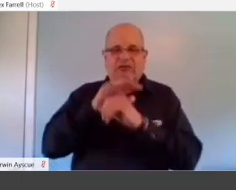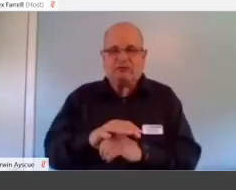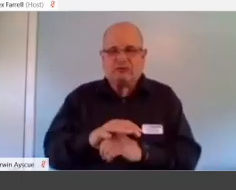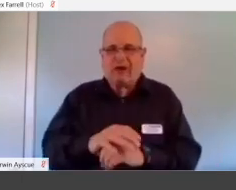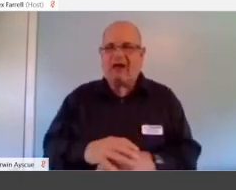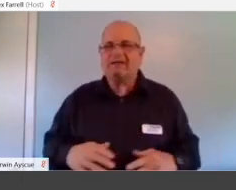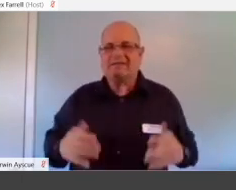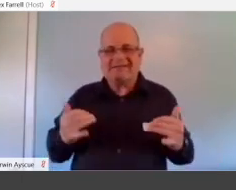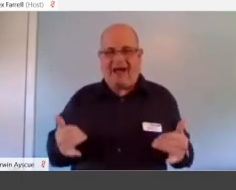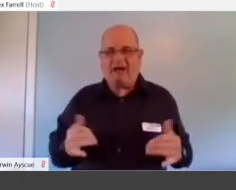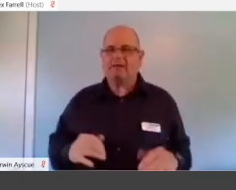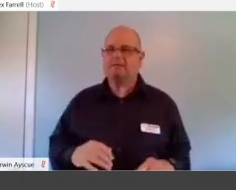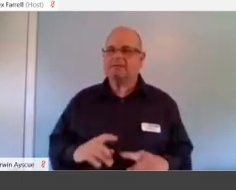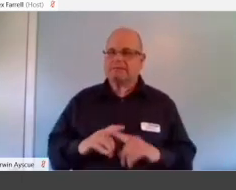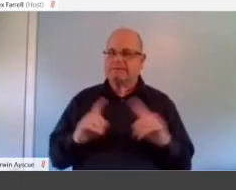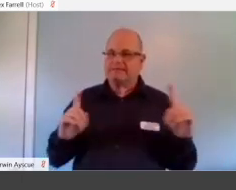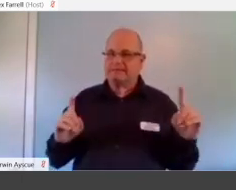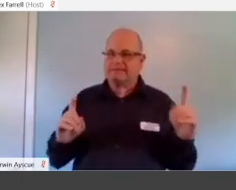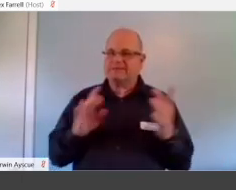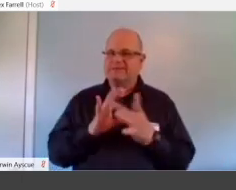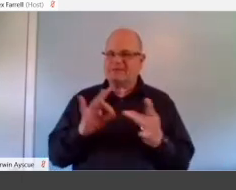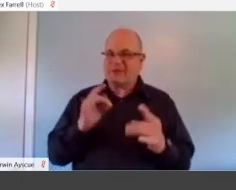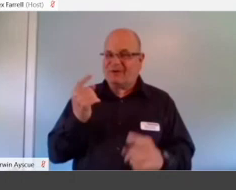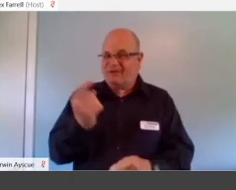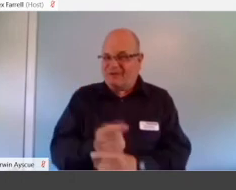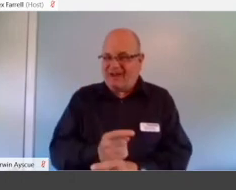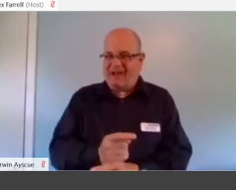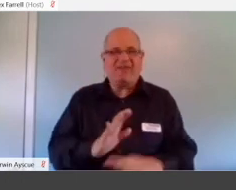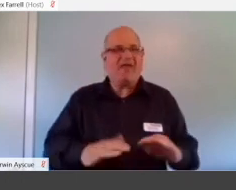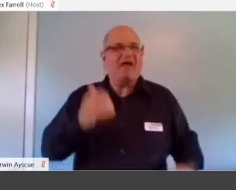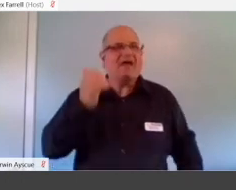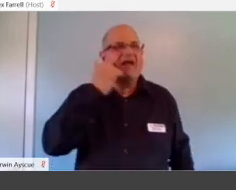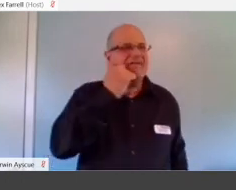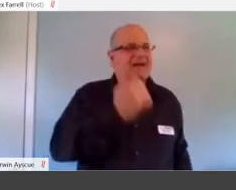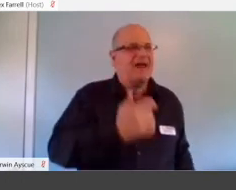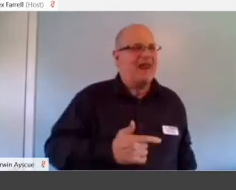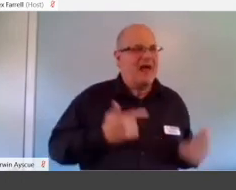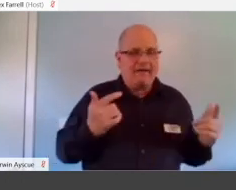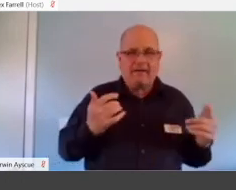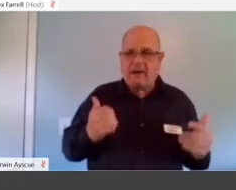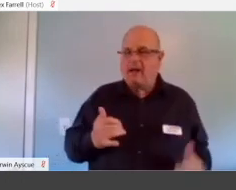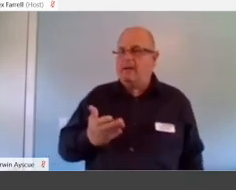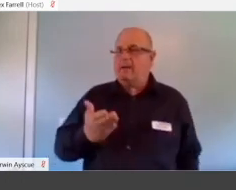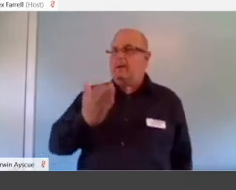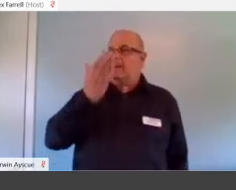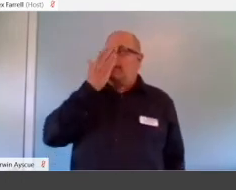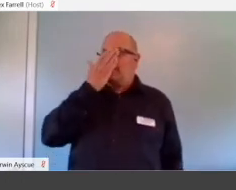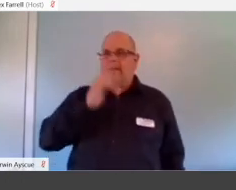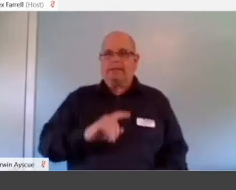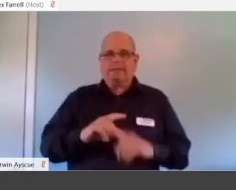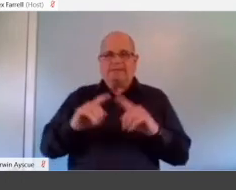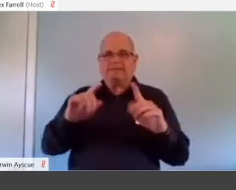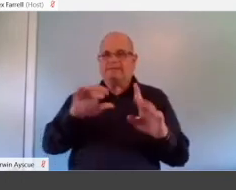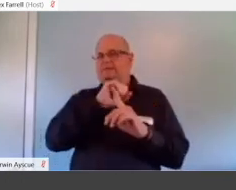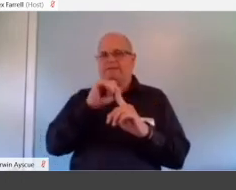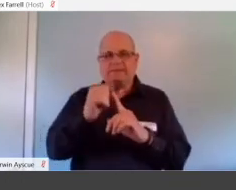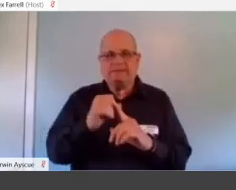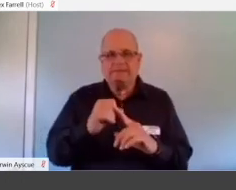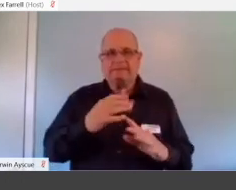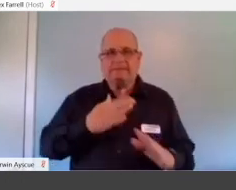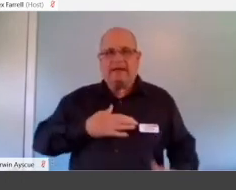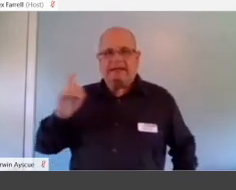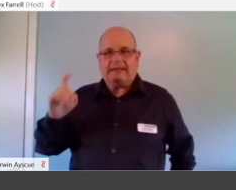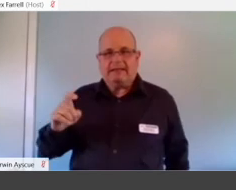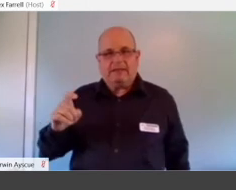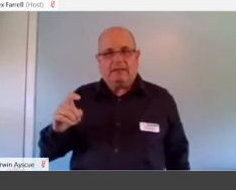different scenario than you usually are in your everyday life. You are now faced with something different, and those needs that you have are